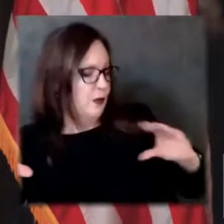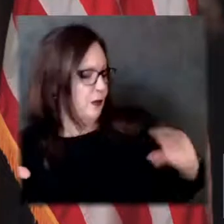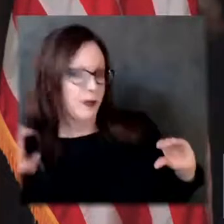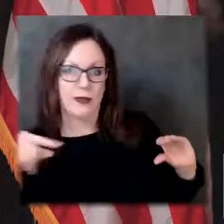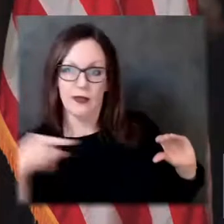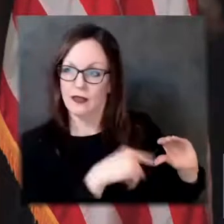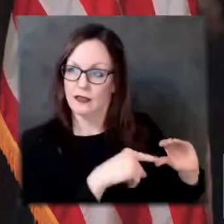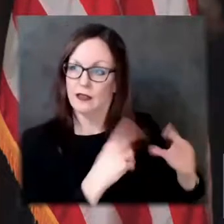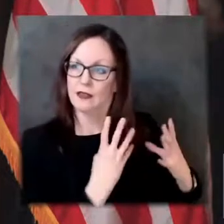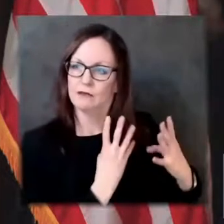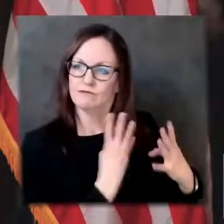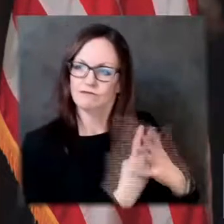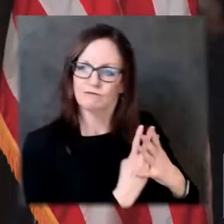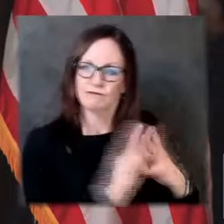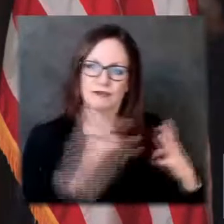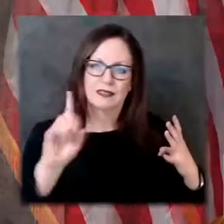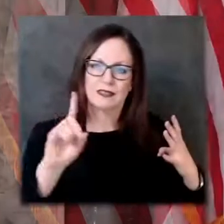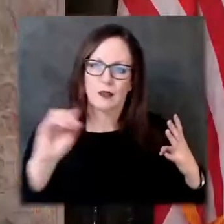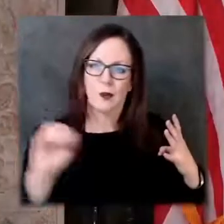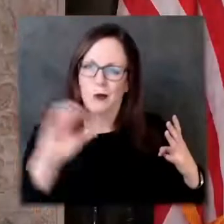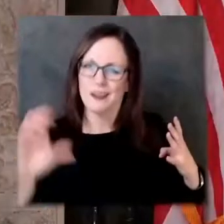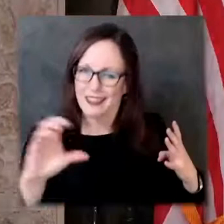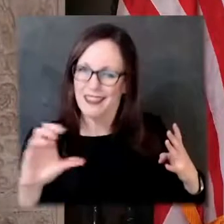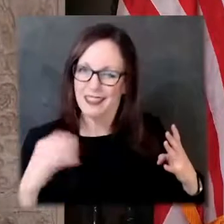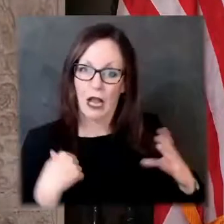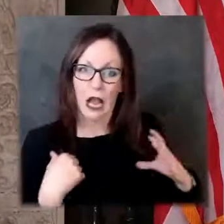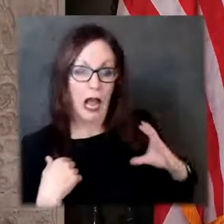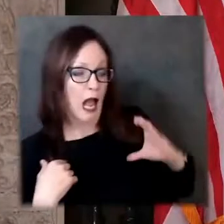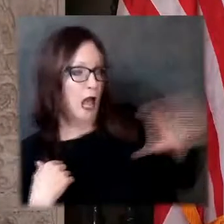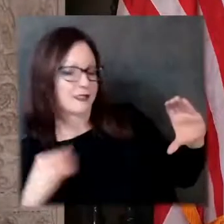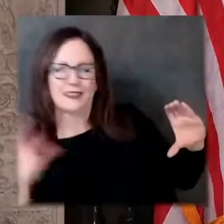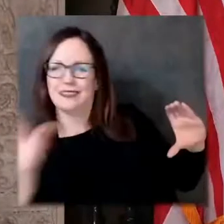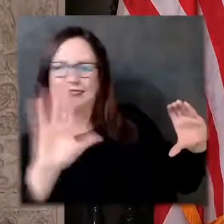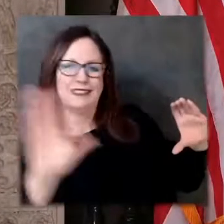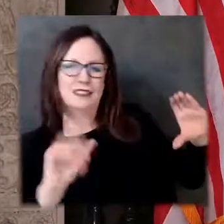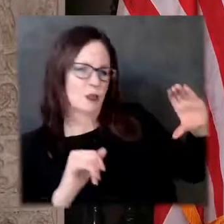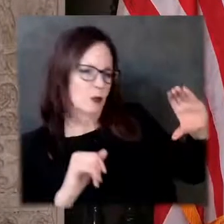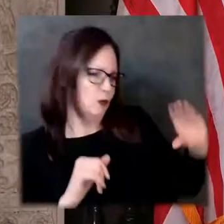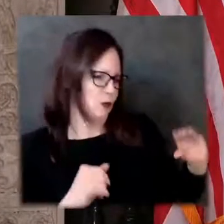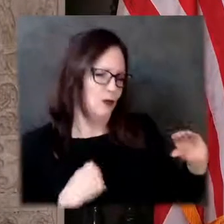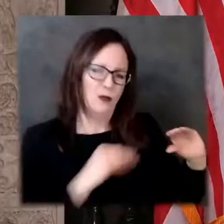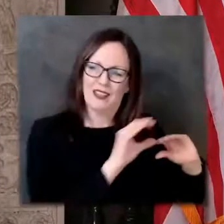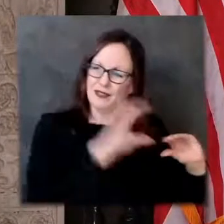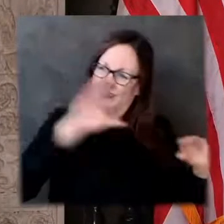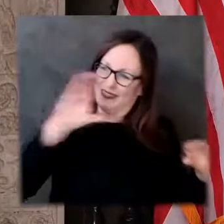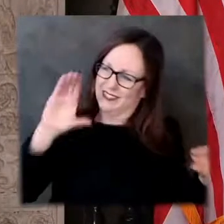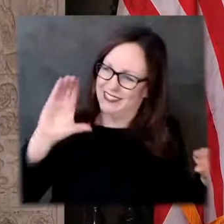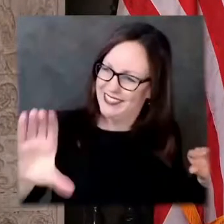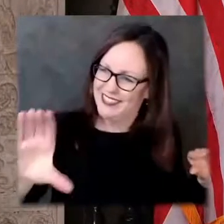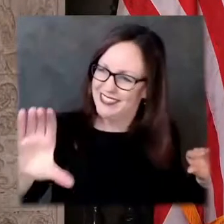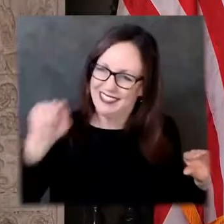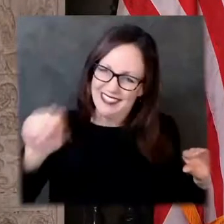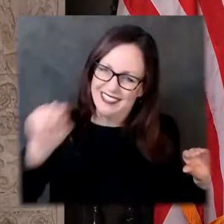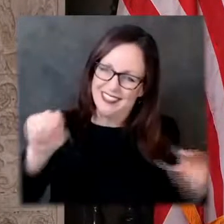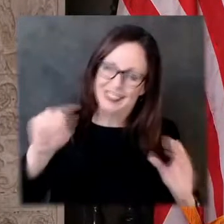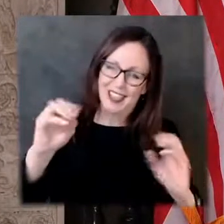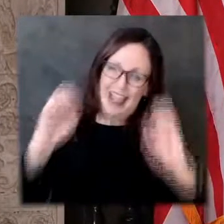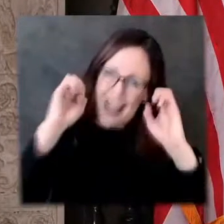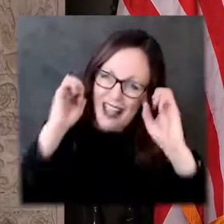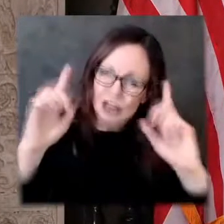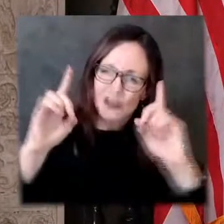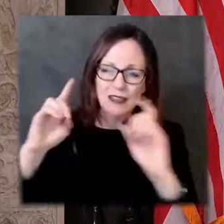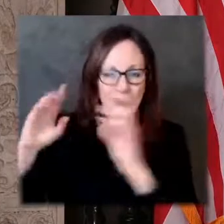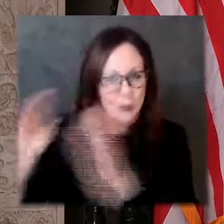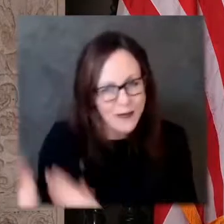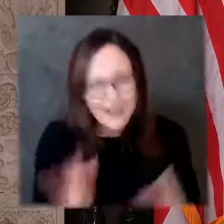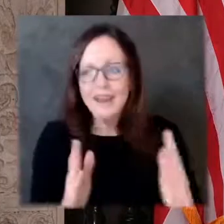than the Department of Corrections. And that's important because we can't keep doing things the way we've always done them if we